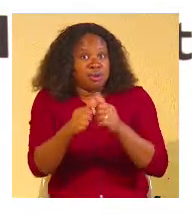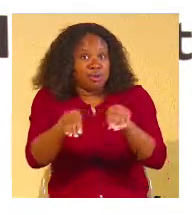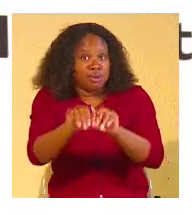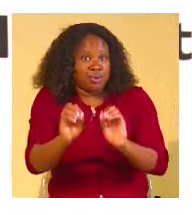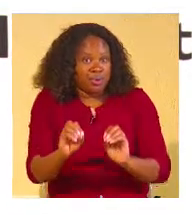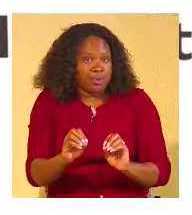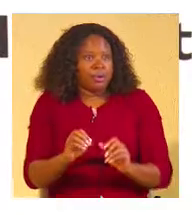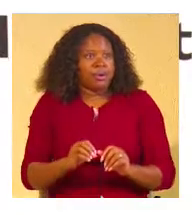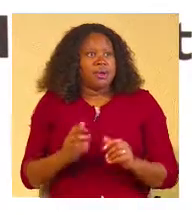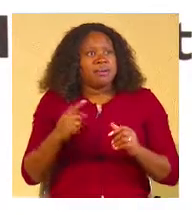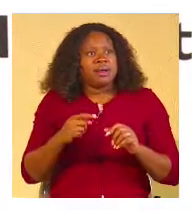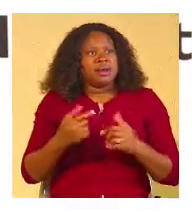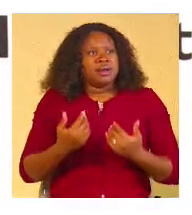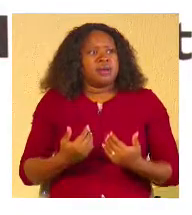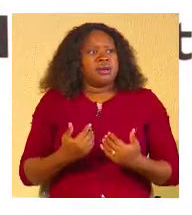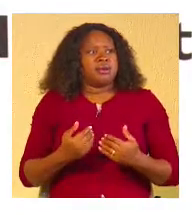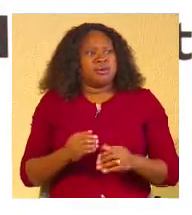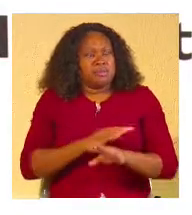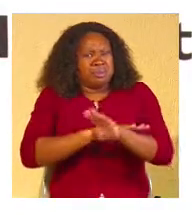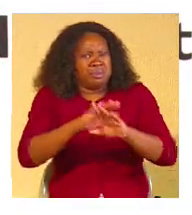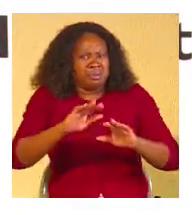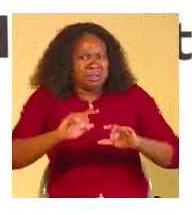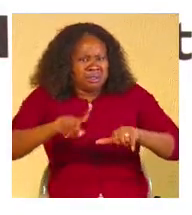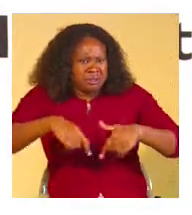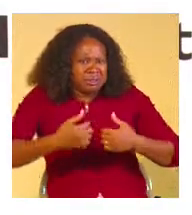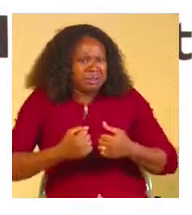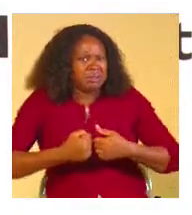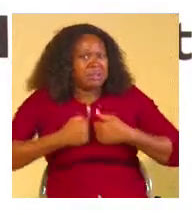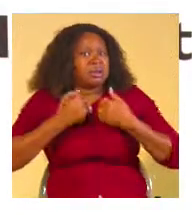how can we devise our strategies to see